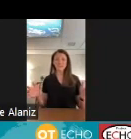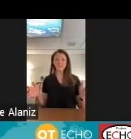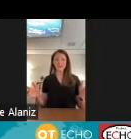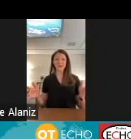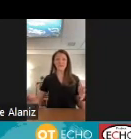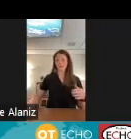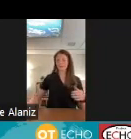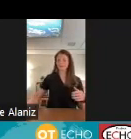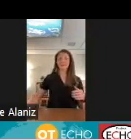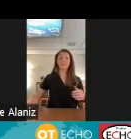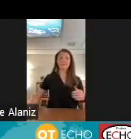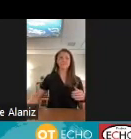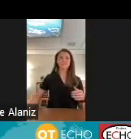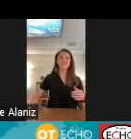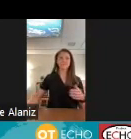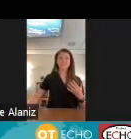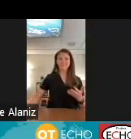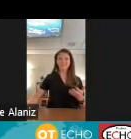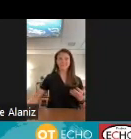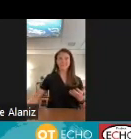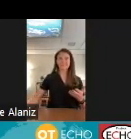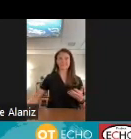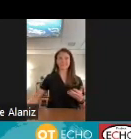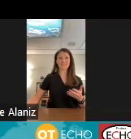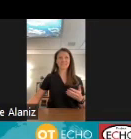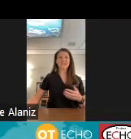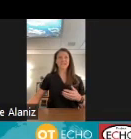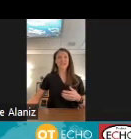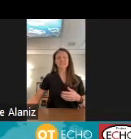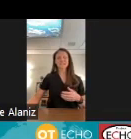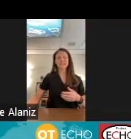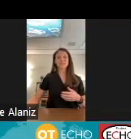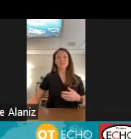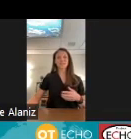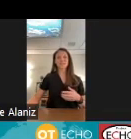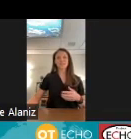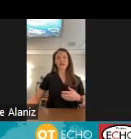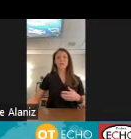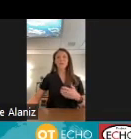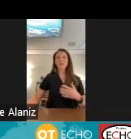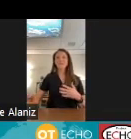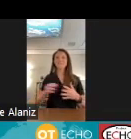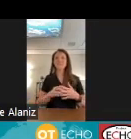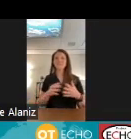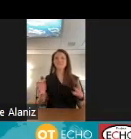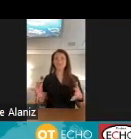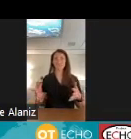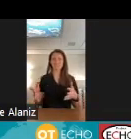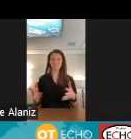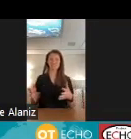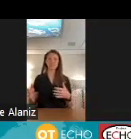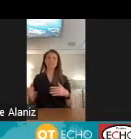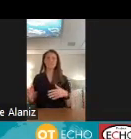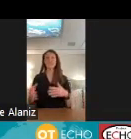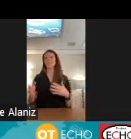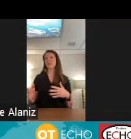go into our breakout rooms, and I want you to consider this case study and think about what executive